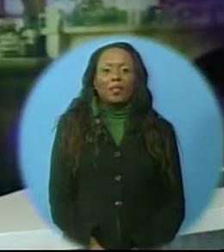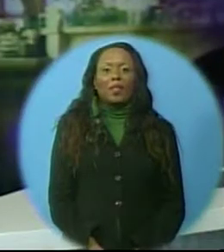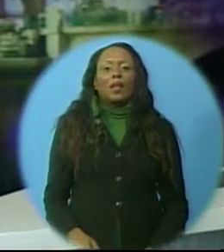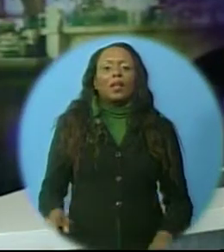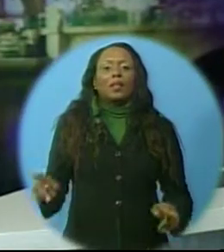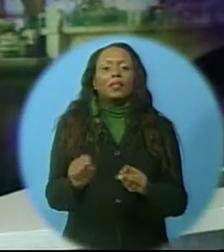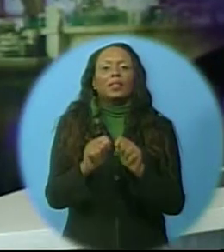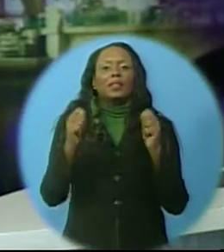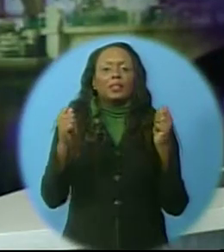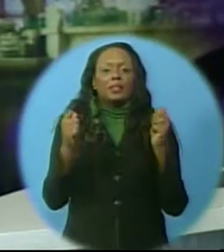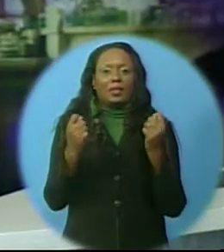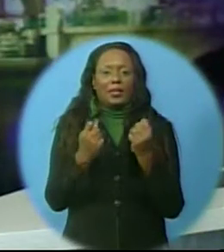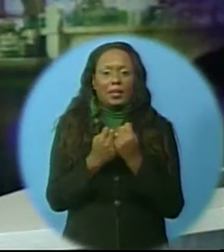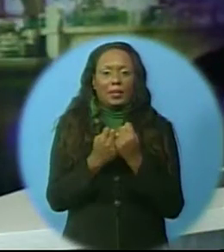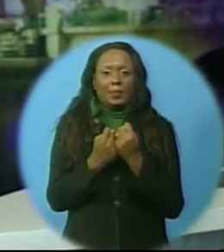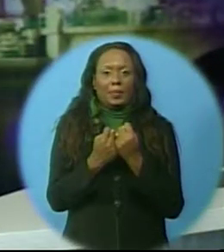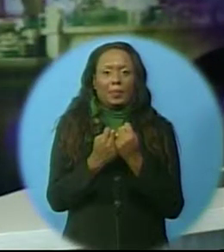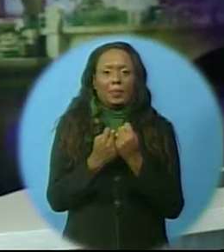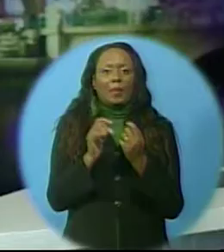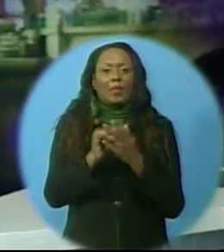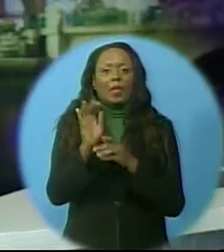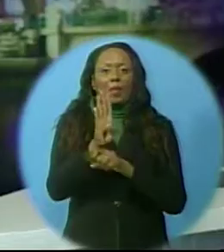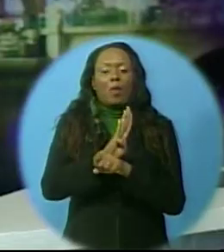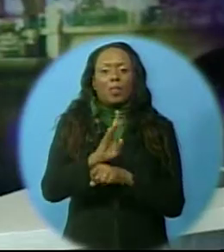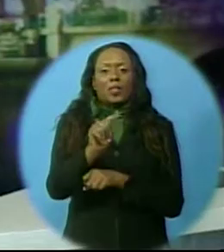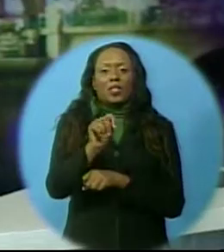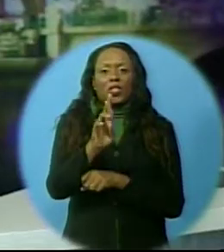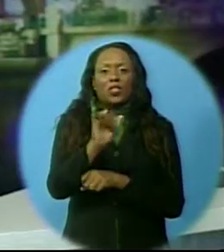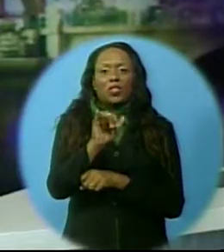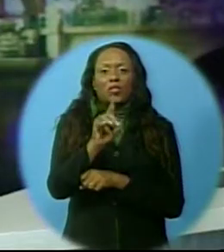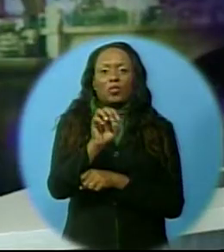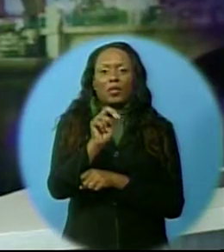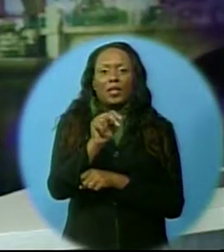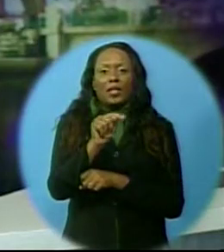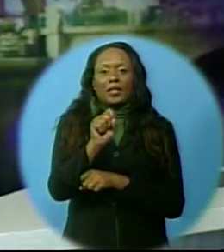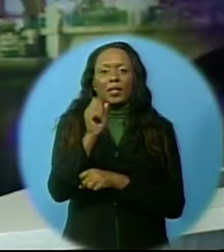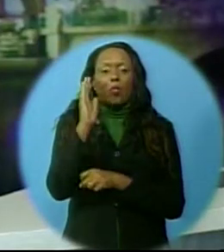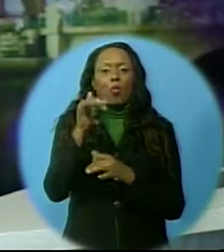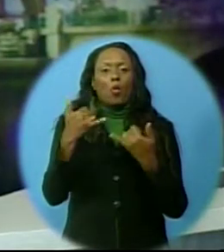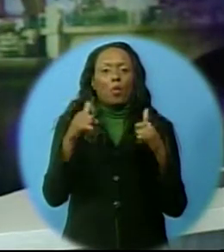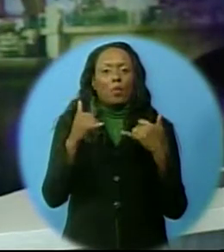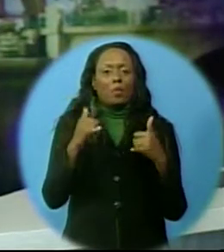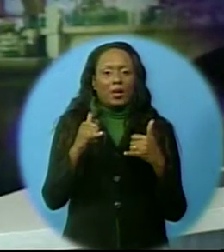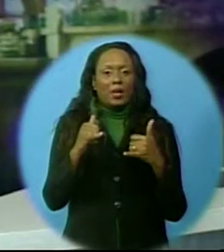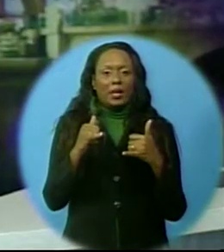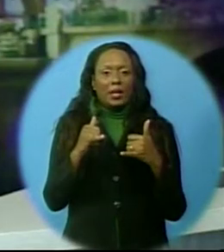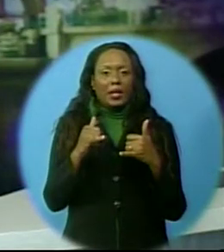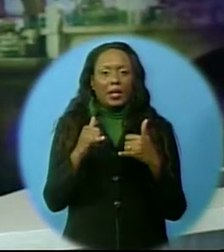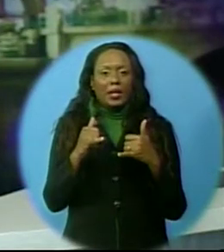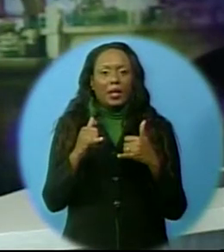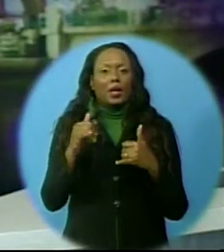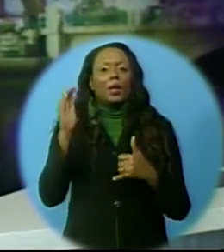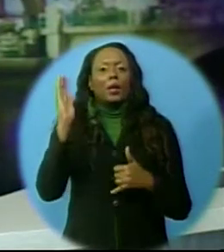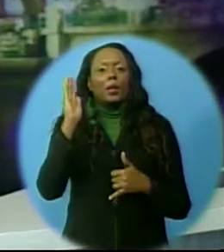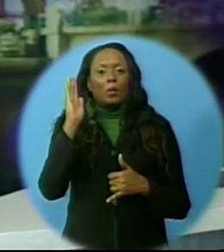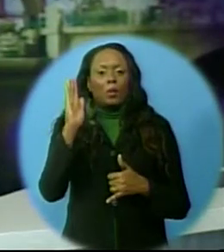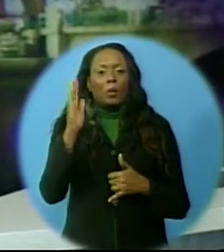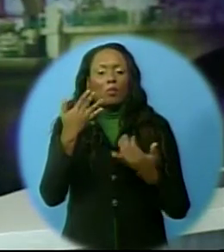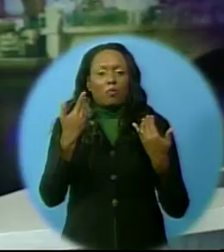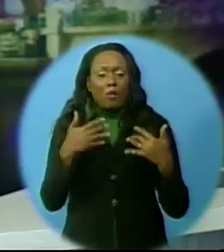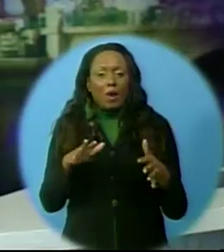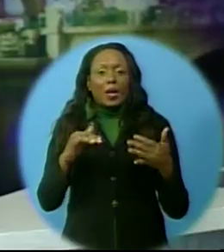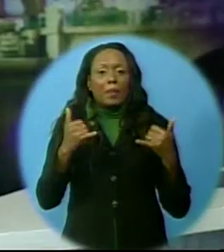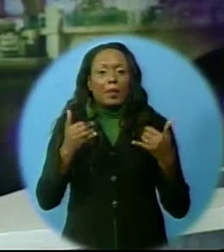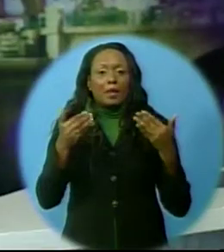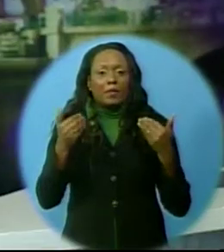The team that the Barbados Tridents will have to play in their opening game is already off the mark in the 2014 Champions League